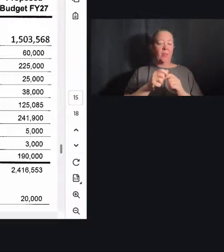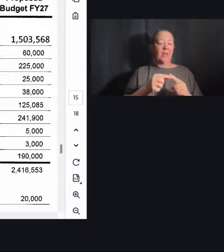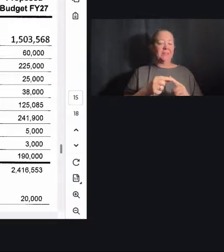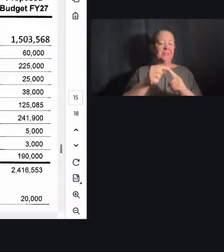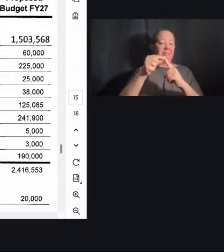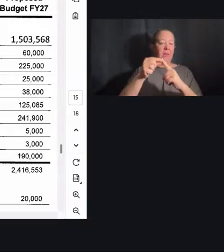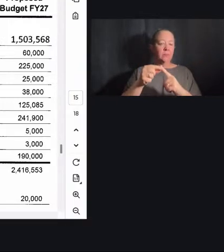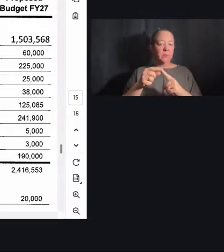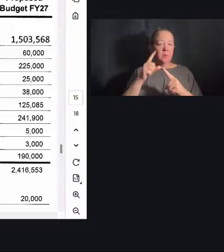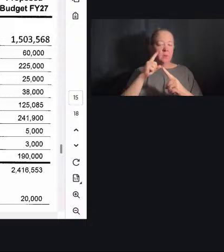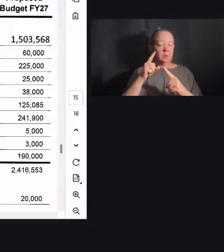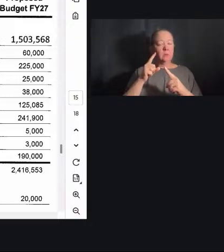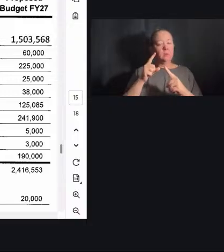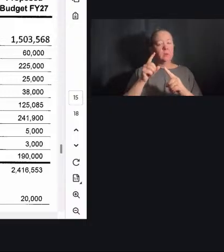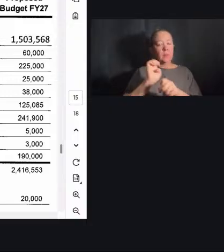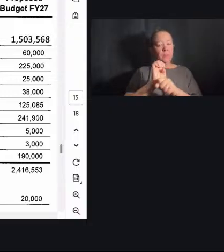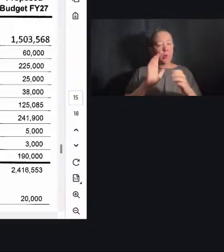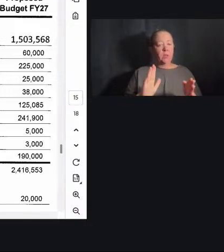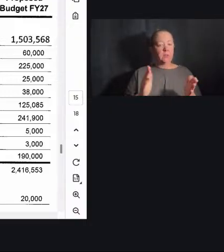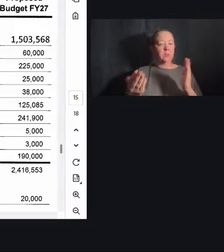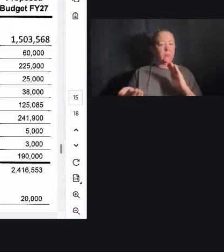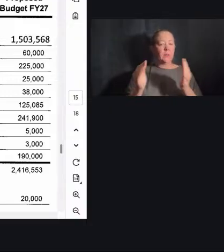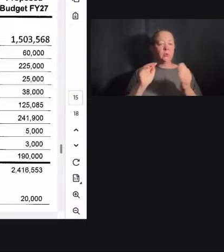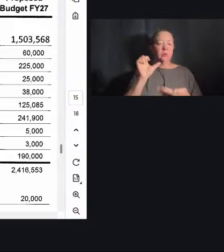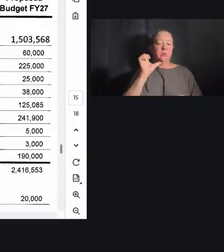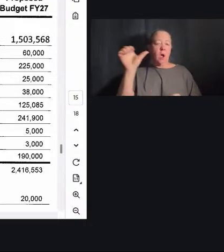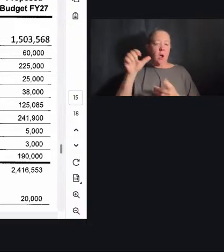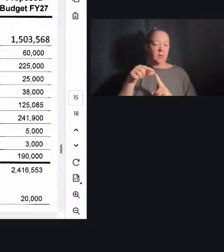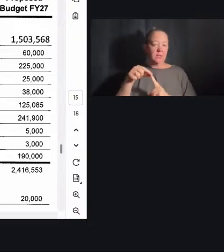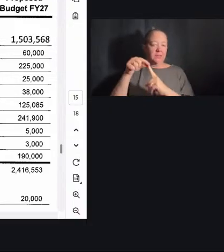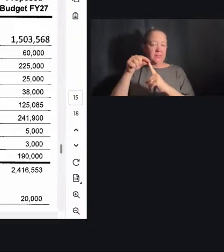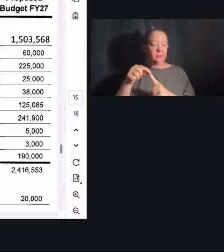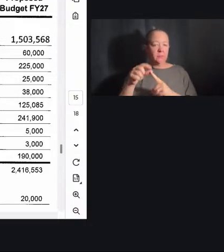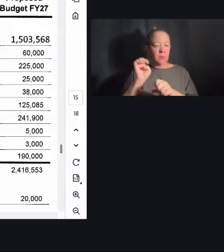So we have some limitations, but we're already dabbling in